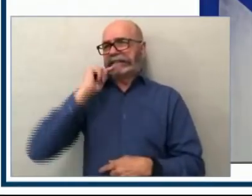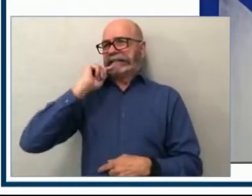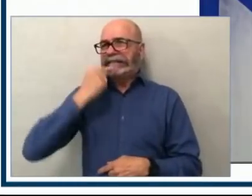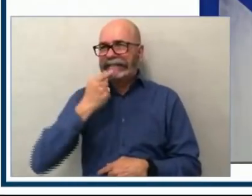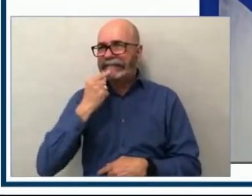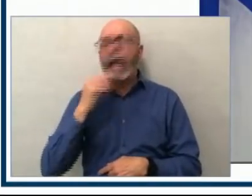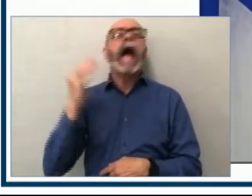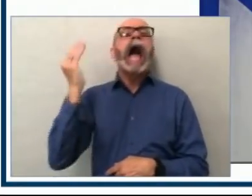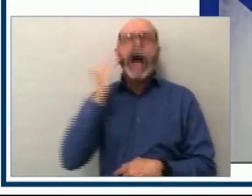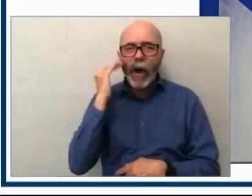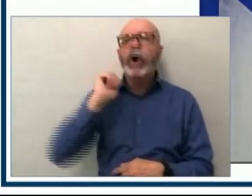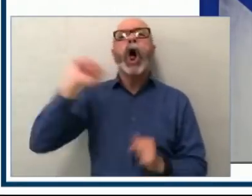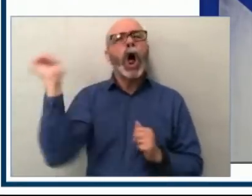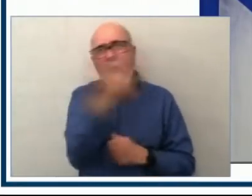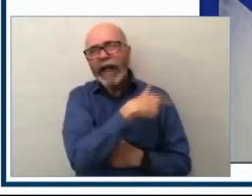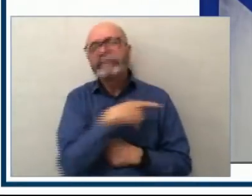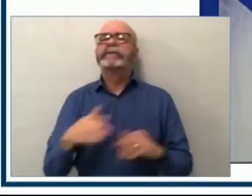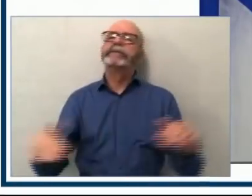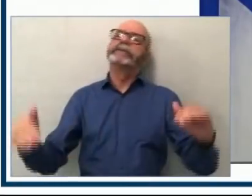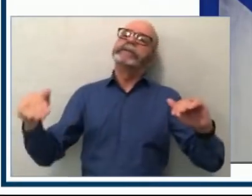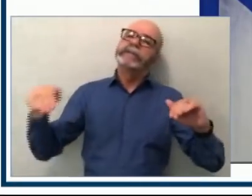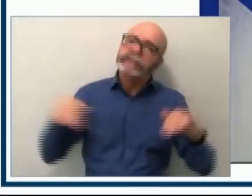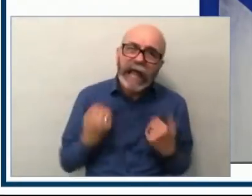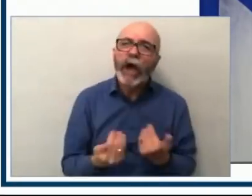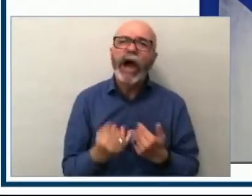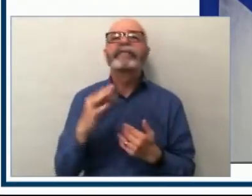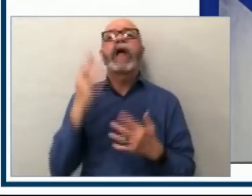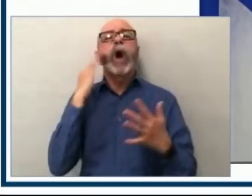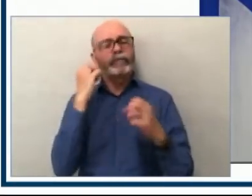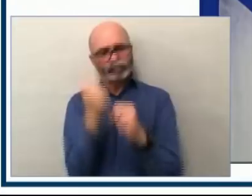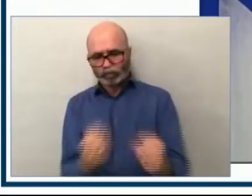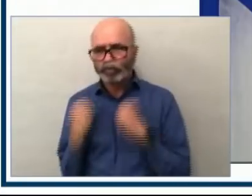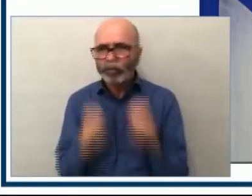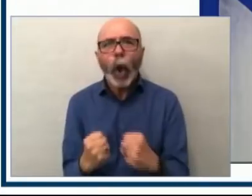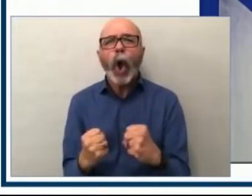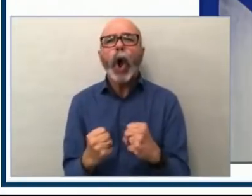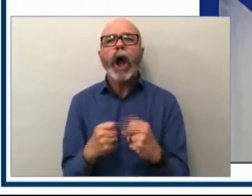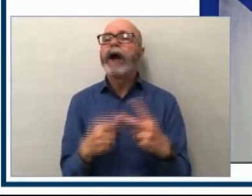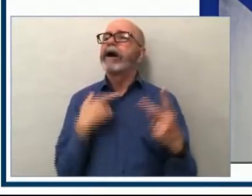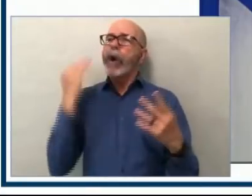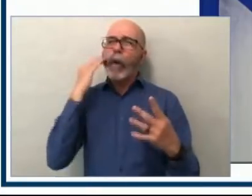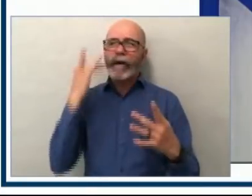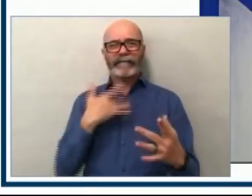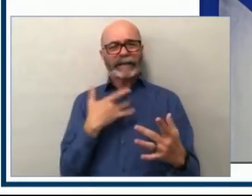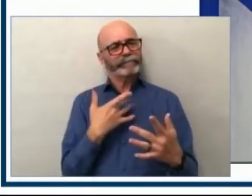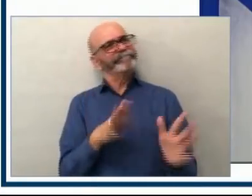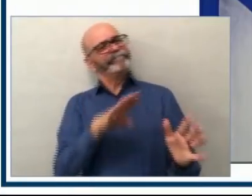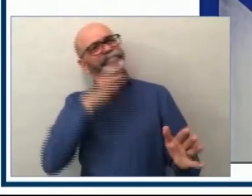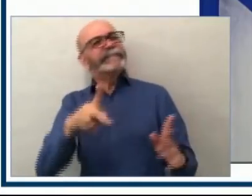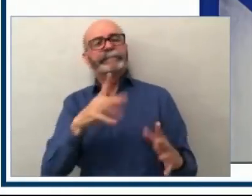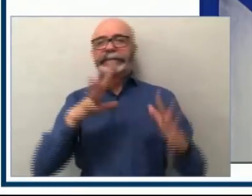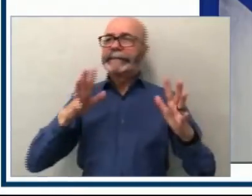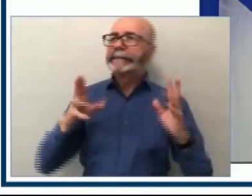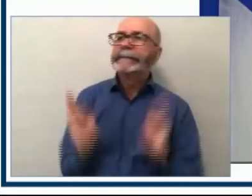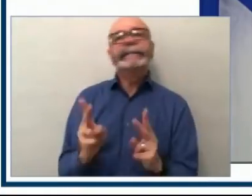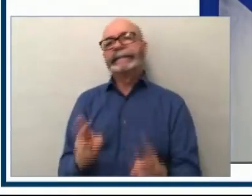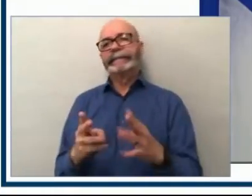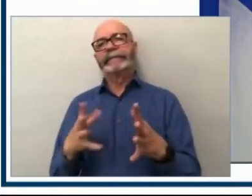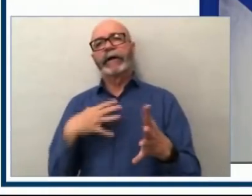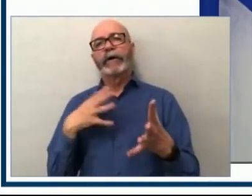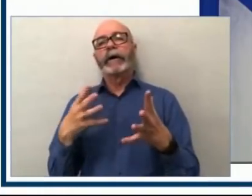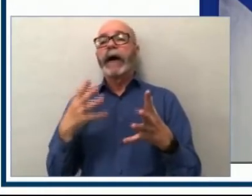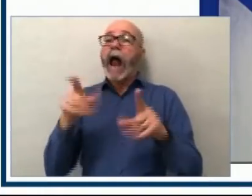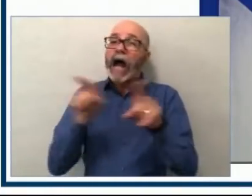stay strong, even though we feel fed up, and we have to stay apart, even though we want to be together.